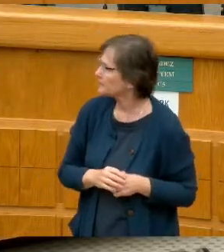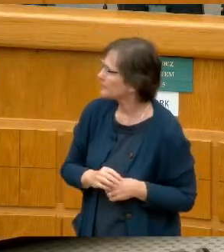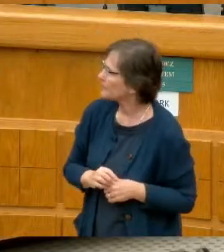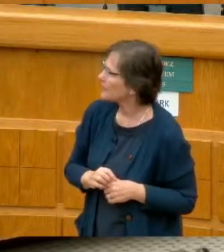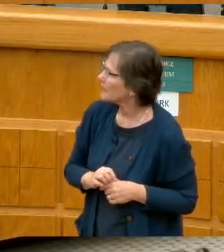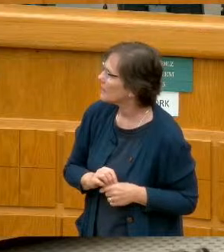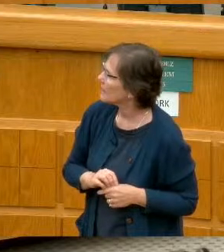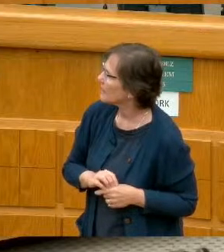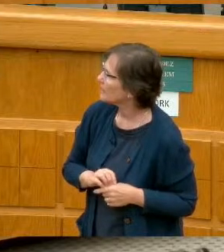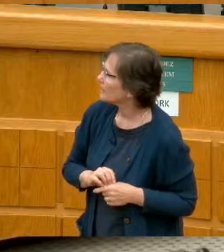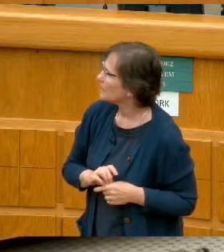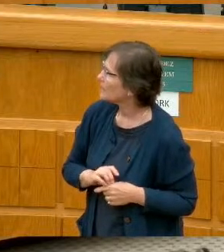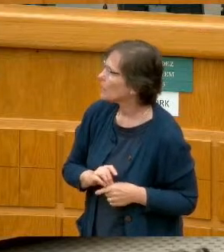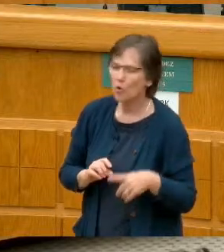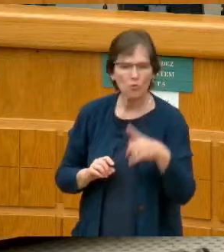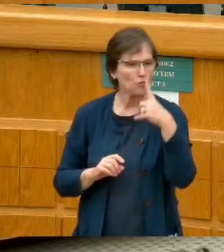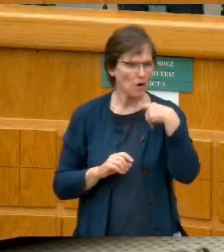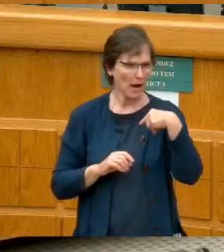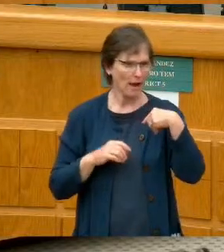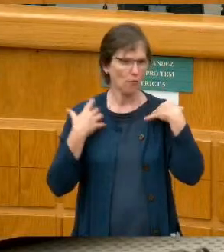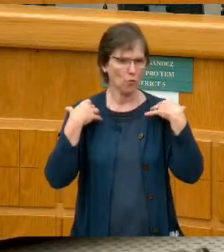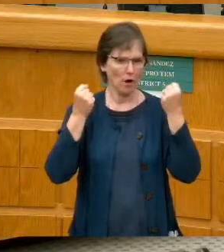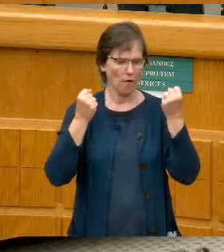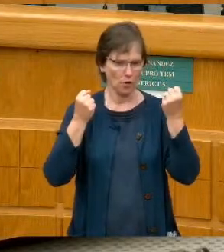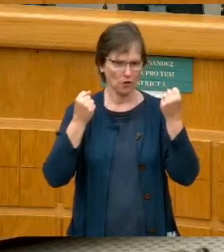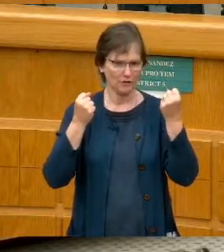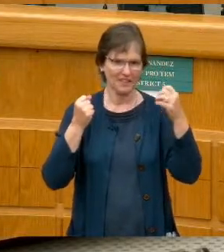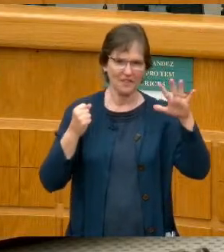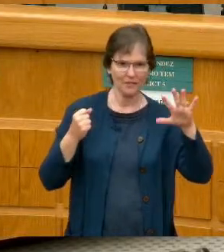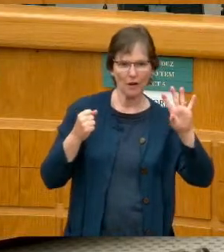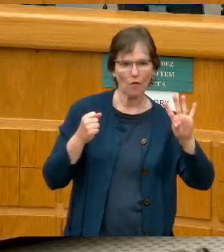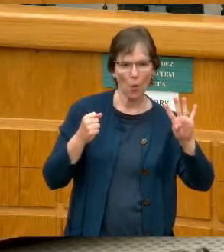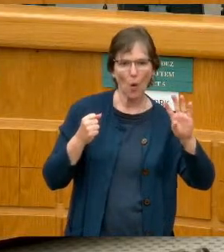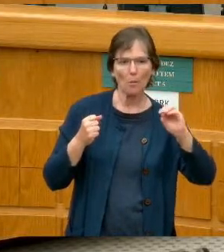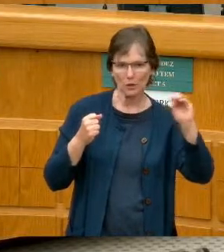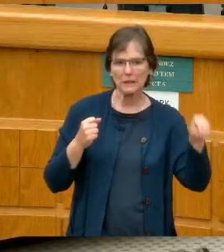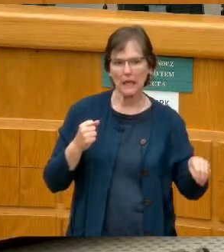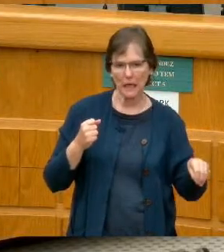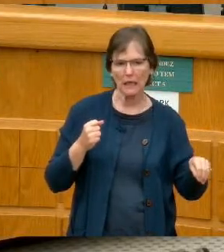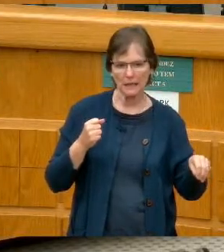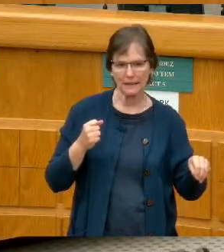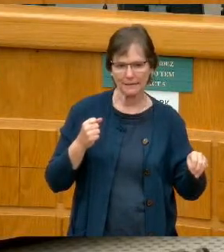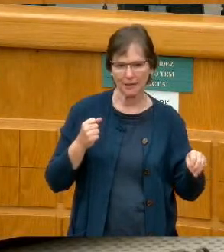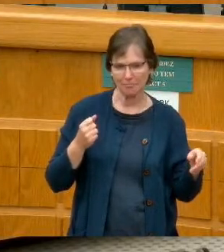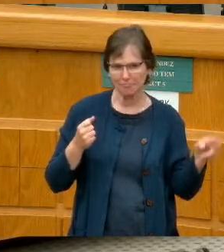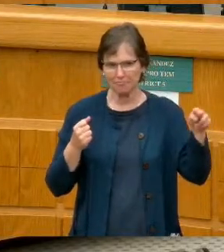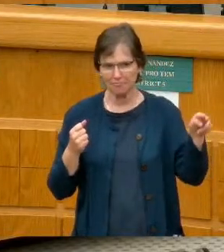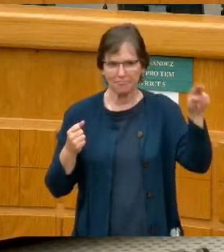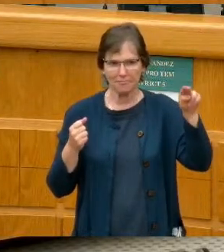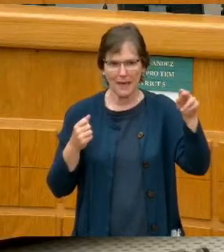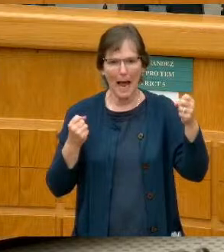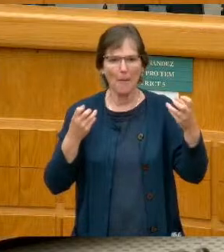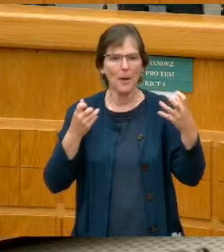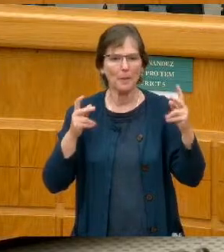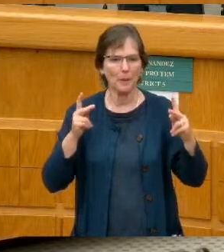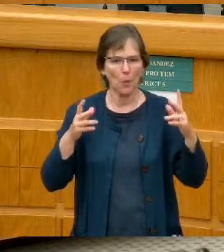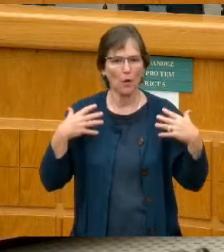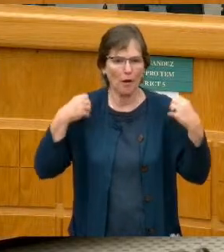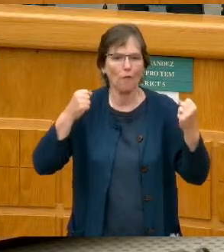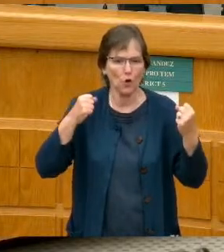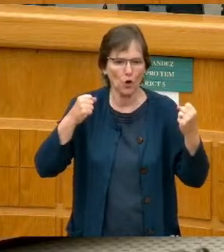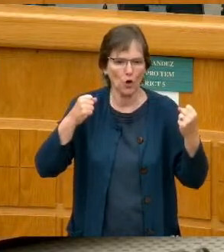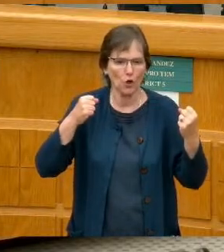54%. Last week we were about 50-50, but now we're 54% of all the cases